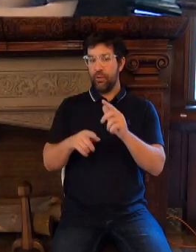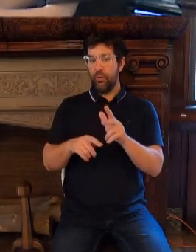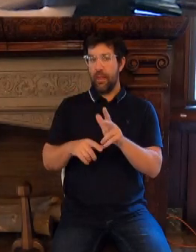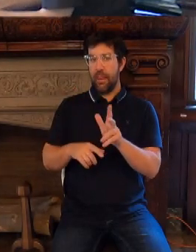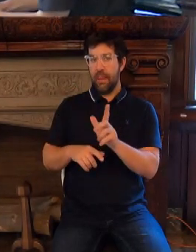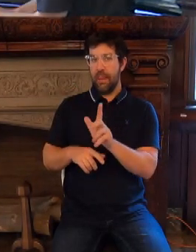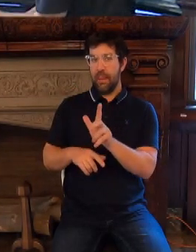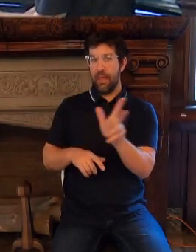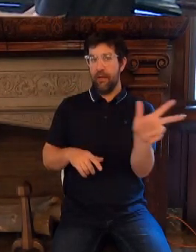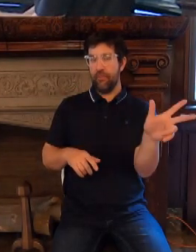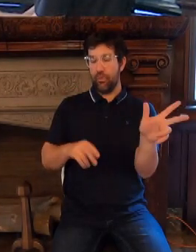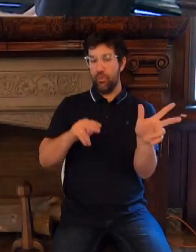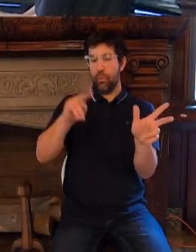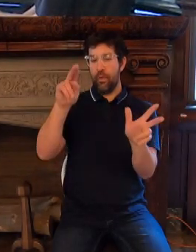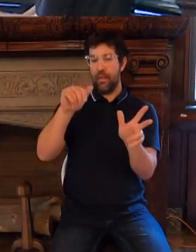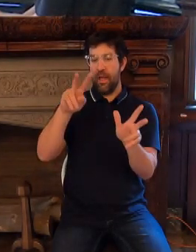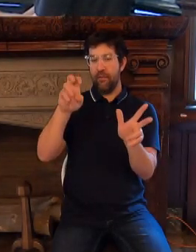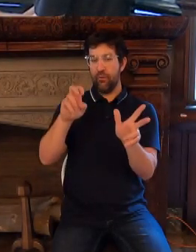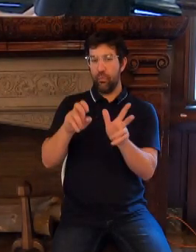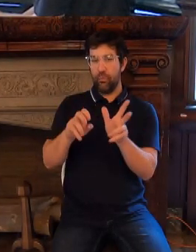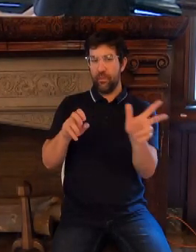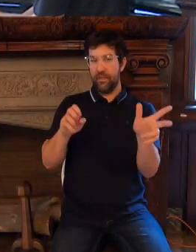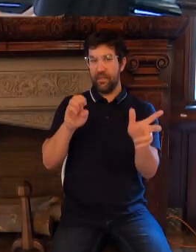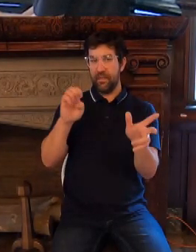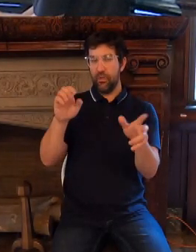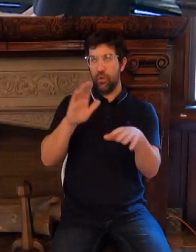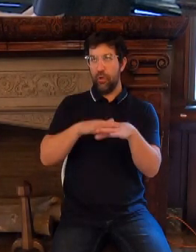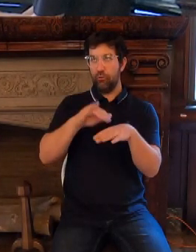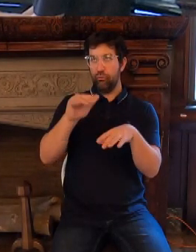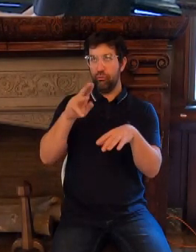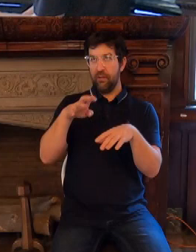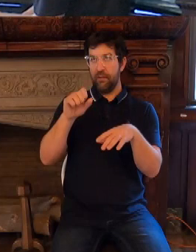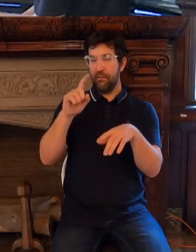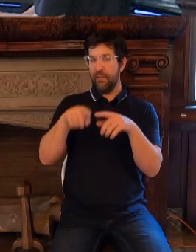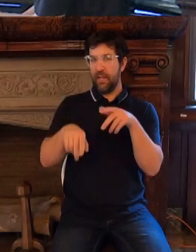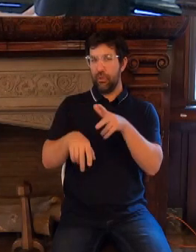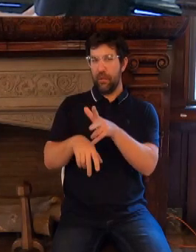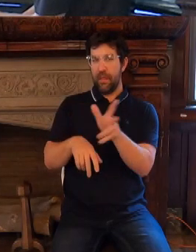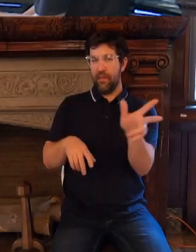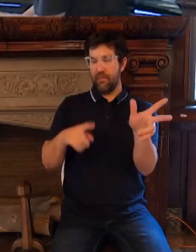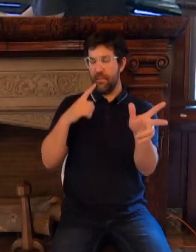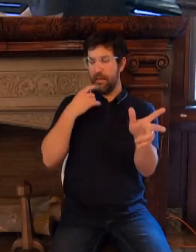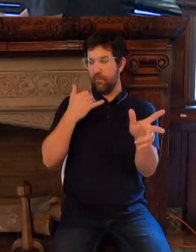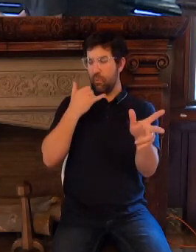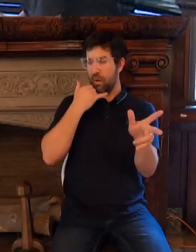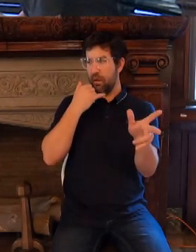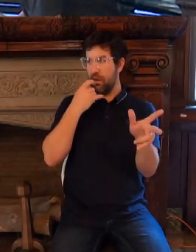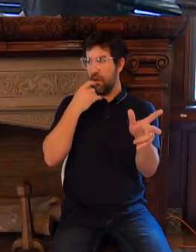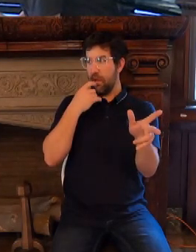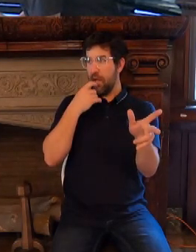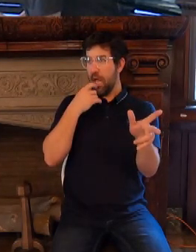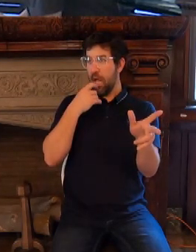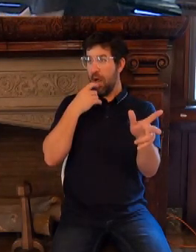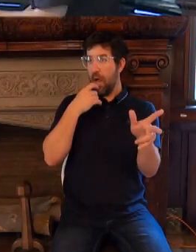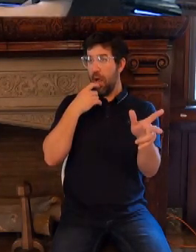from North Avenue going east onto James. I could be wrong on that.